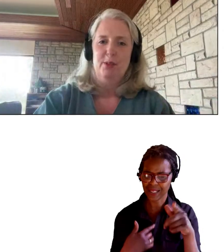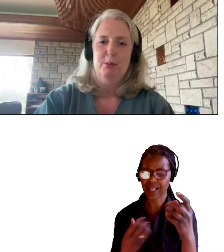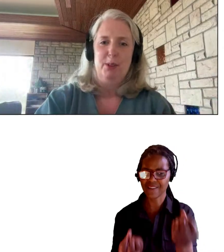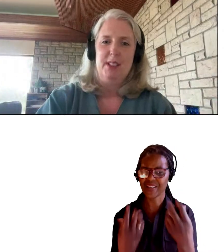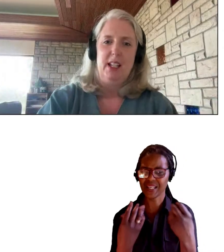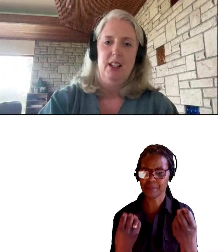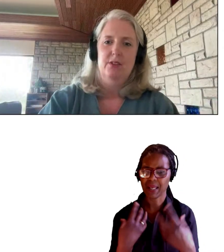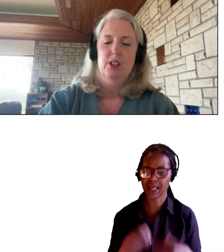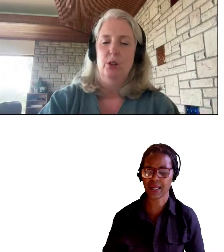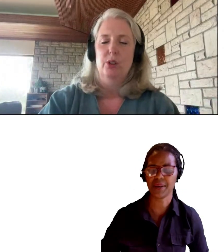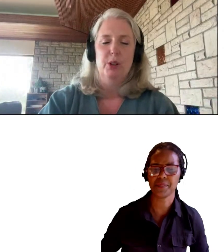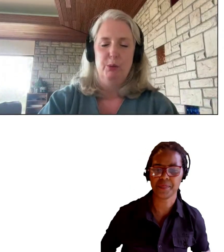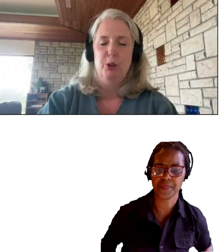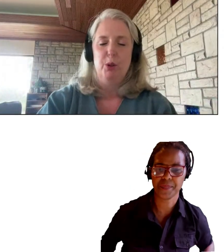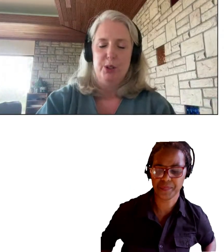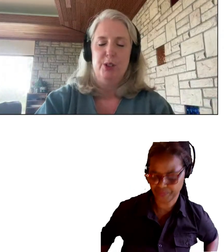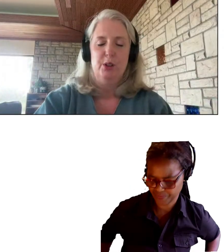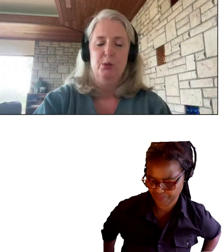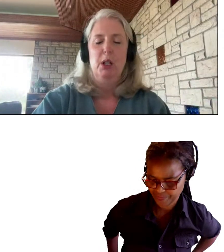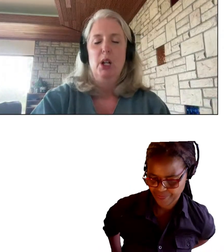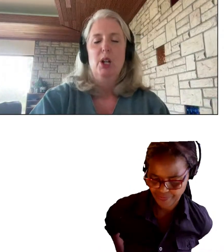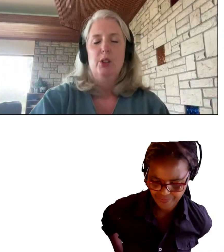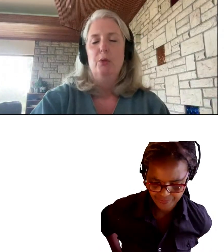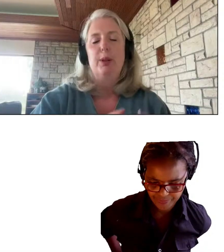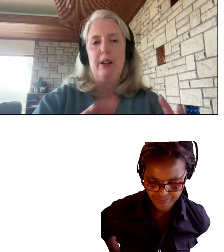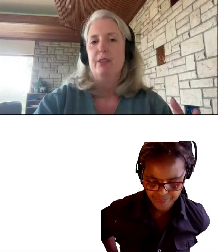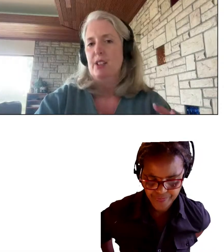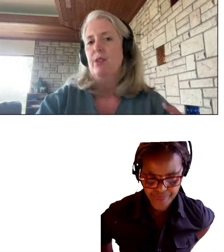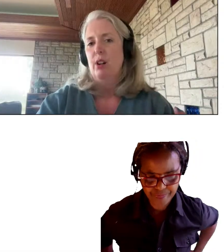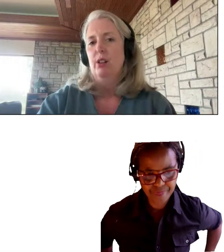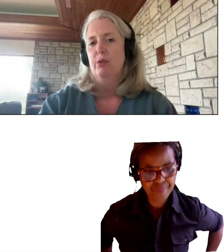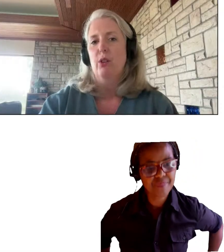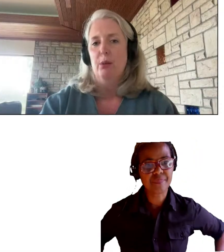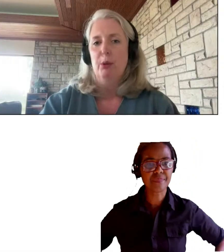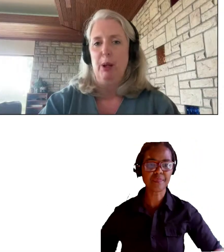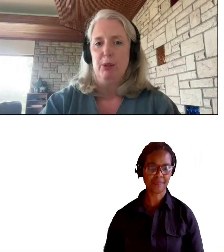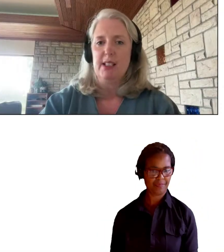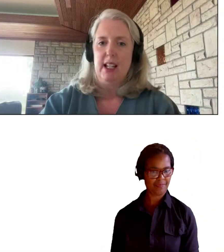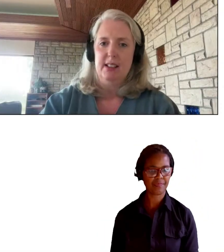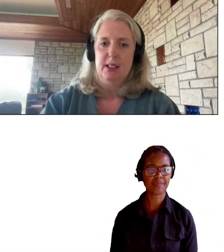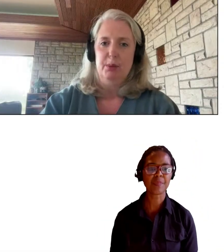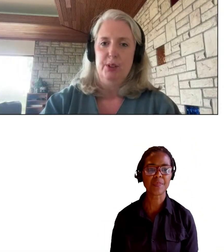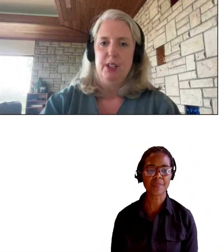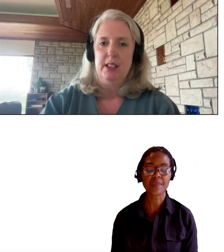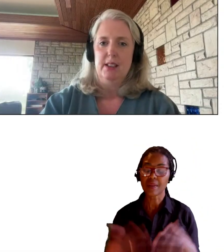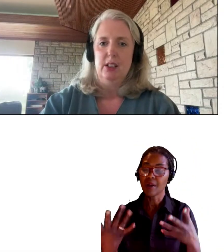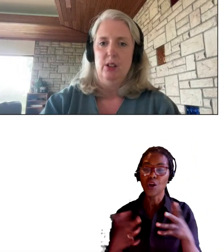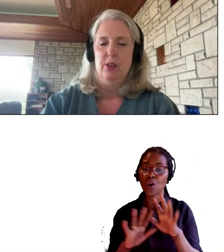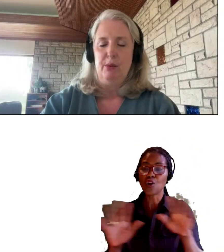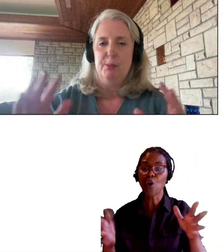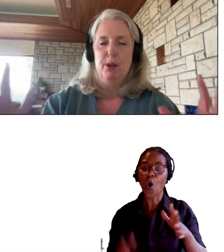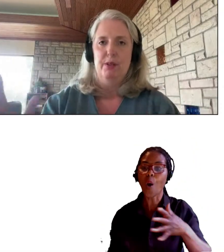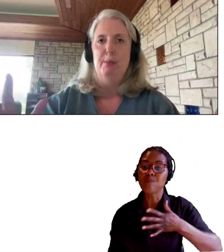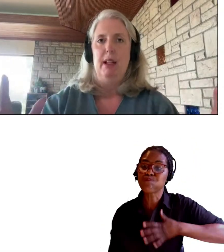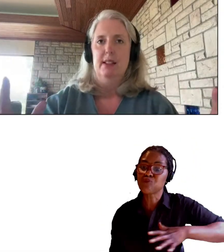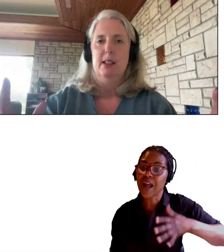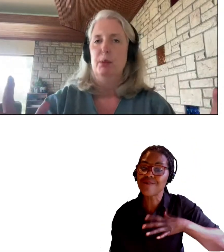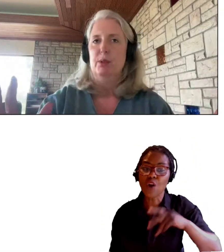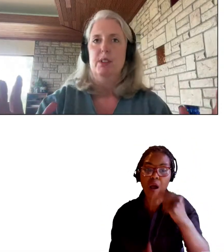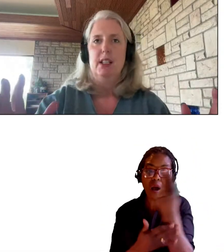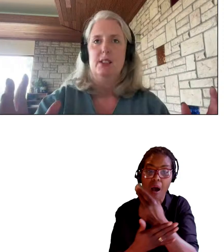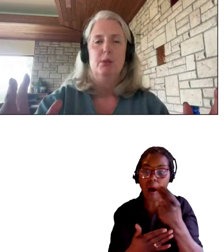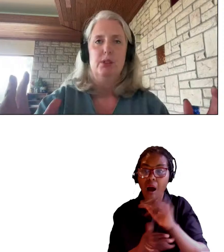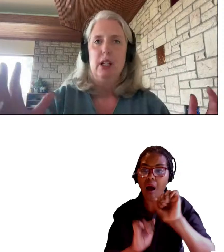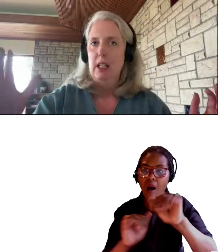of is perceived. You know, there was no preference for art form when we were selecting projects, and you know, that was part of the